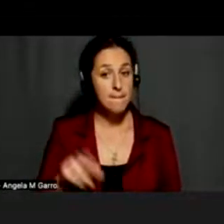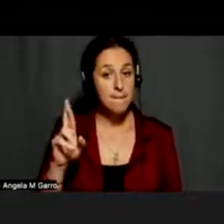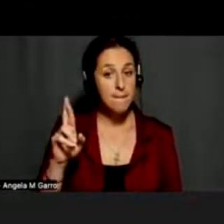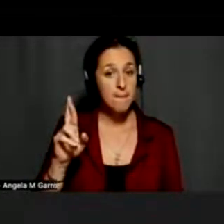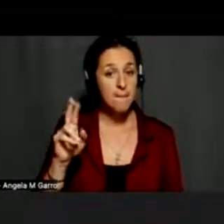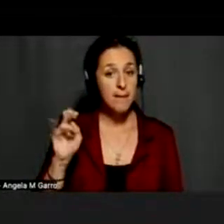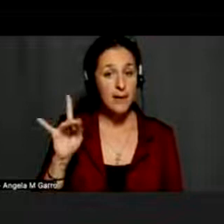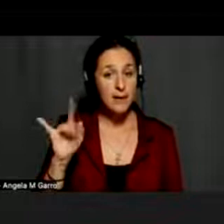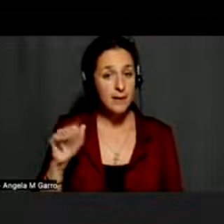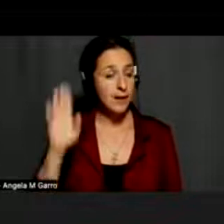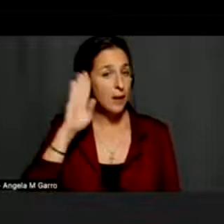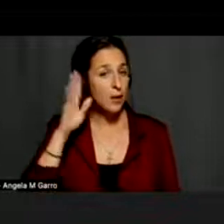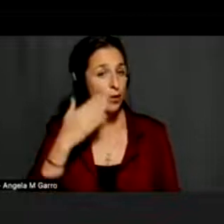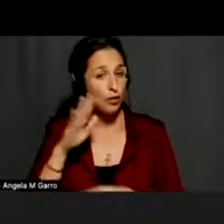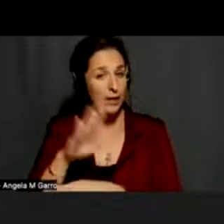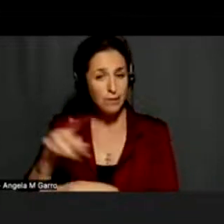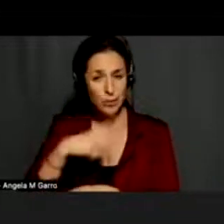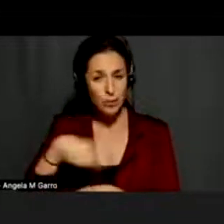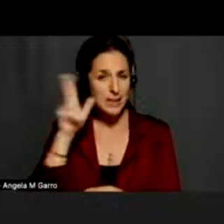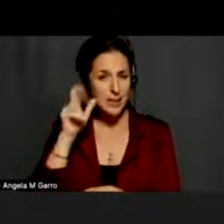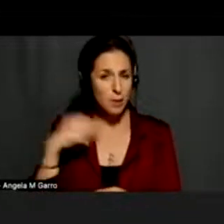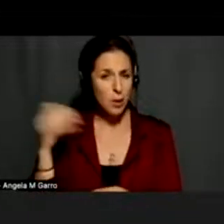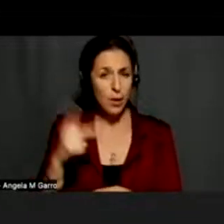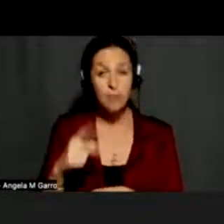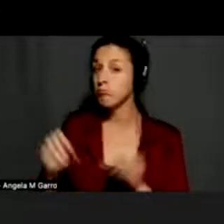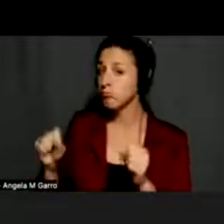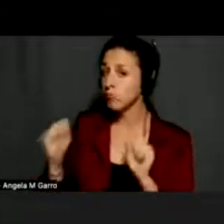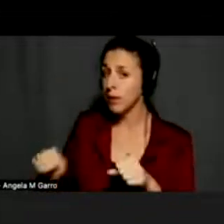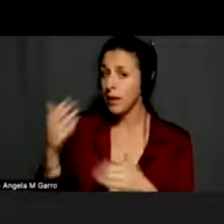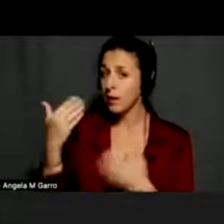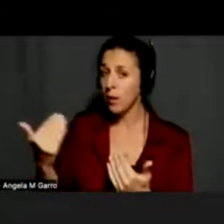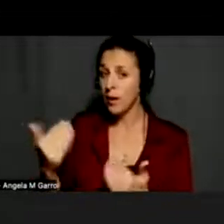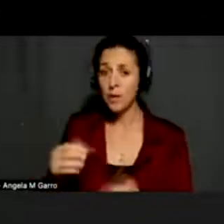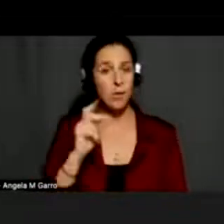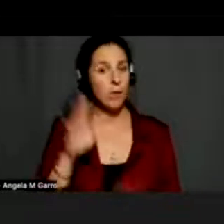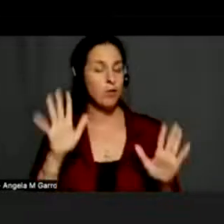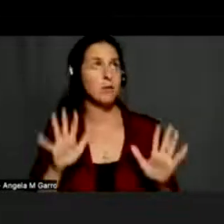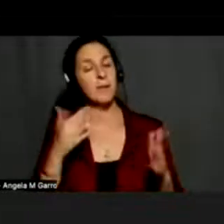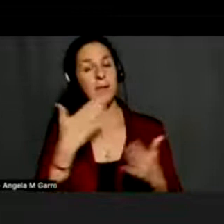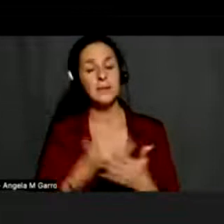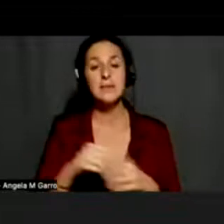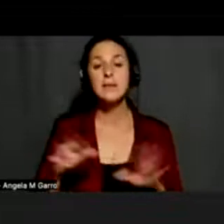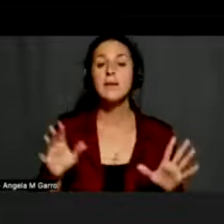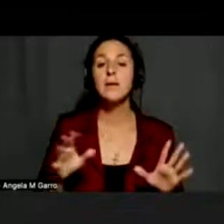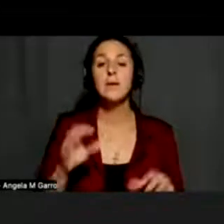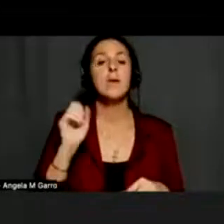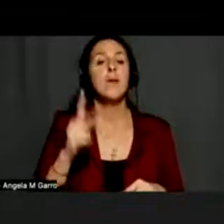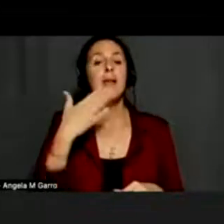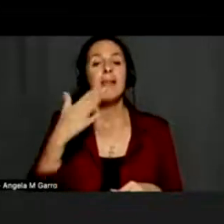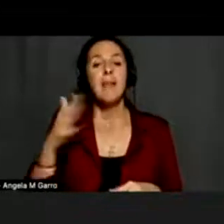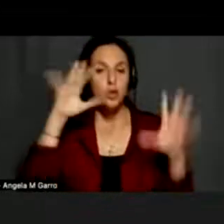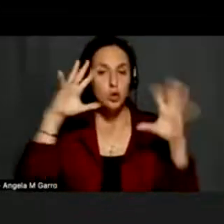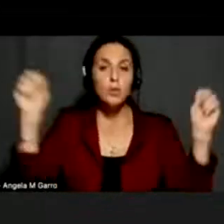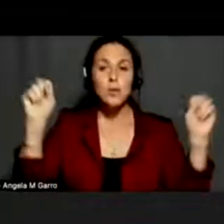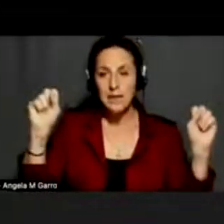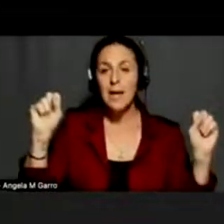Hello, good evening. Can you hear me okay? We can. Go ahead, Randy. Awesome, thanks. So thank you, Superintendent Ochoa,